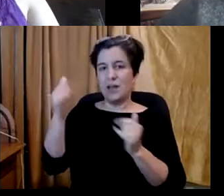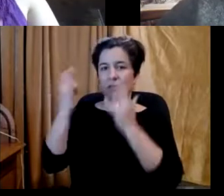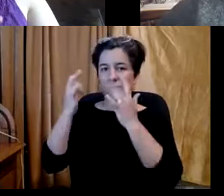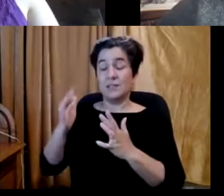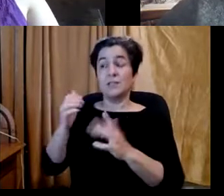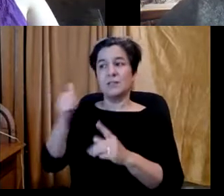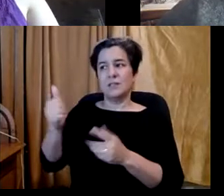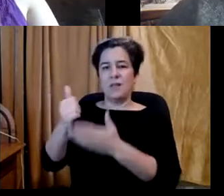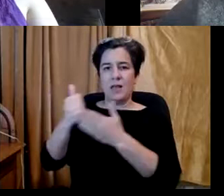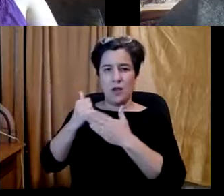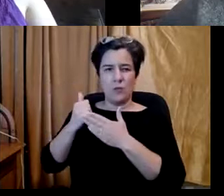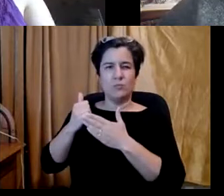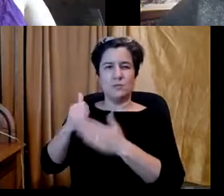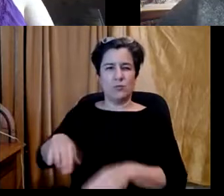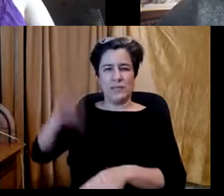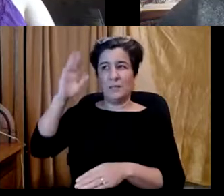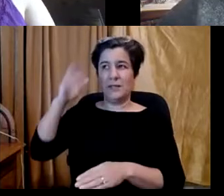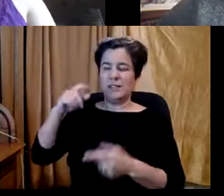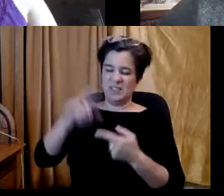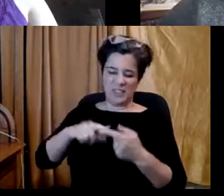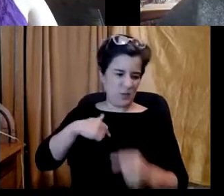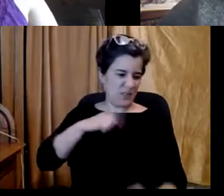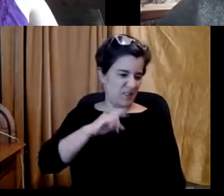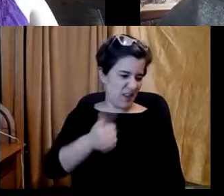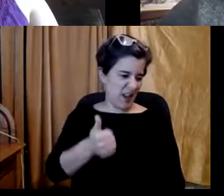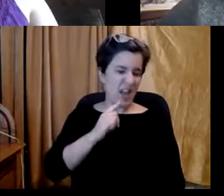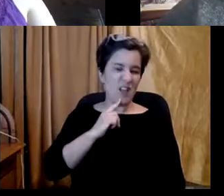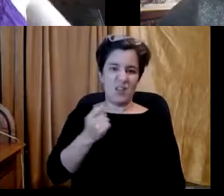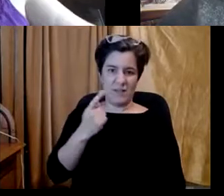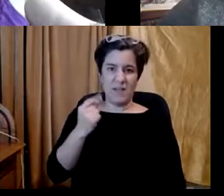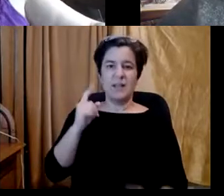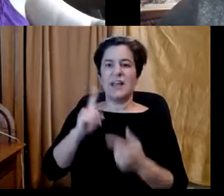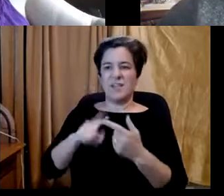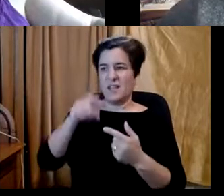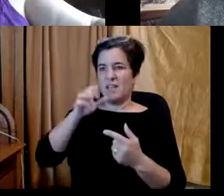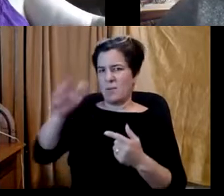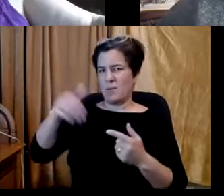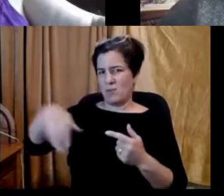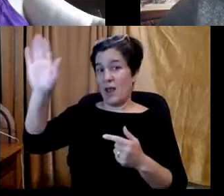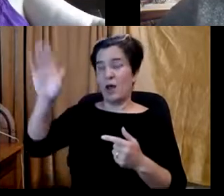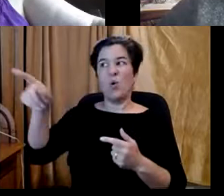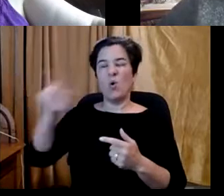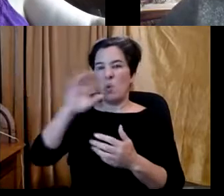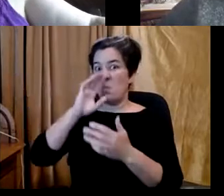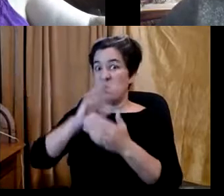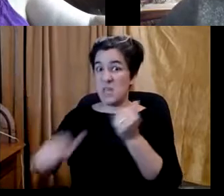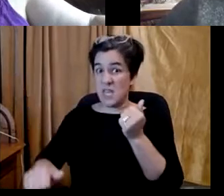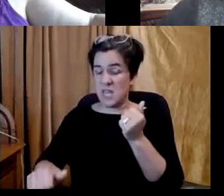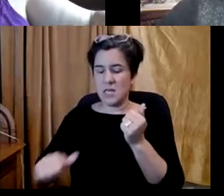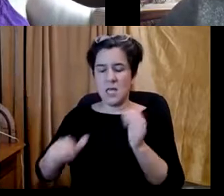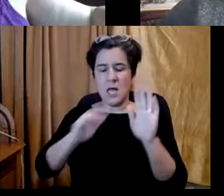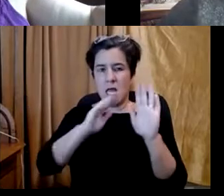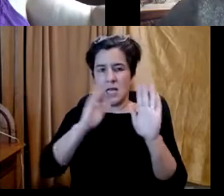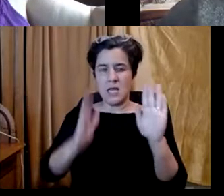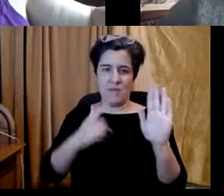was about like 10, 11, probably 11 when she finally moved out. She definitely was very cruel, never